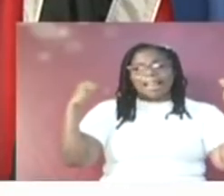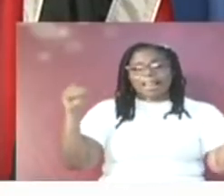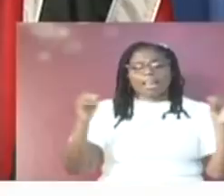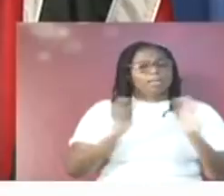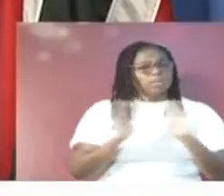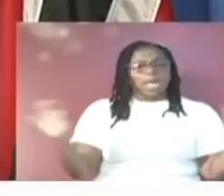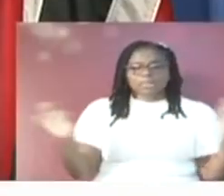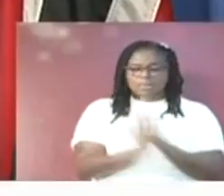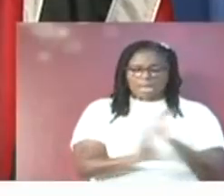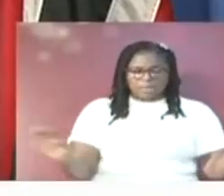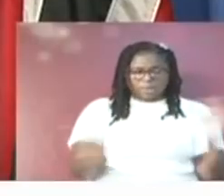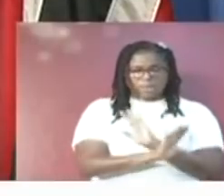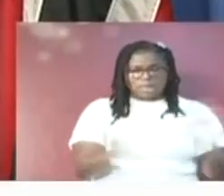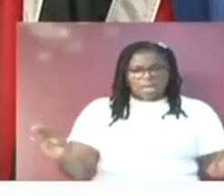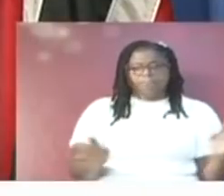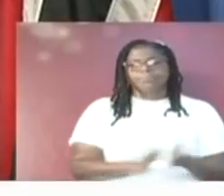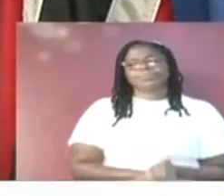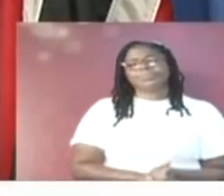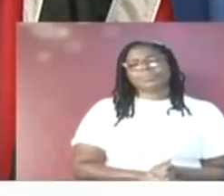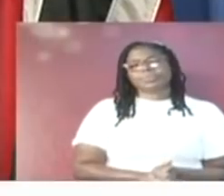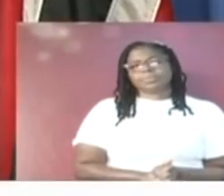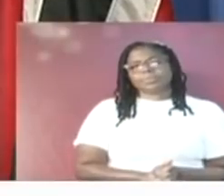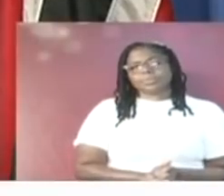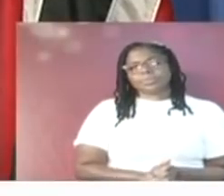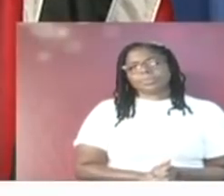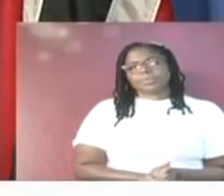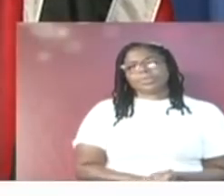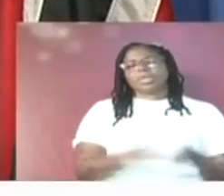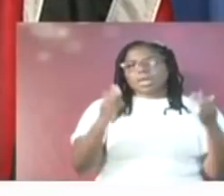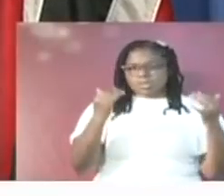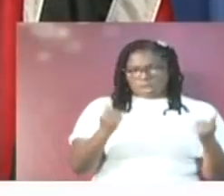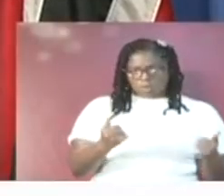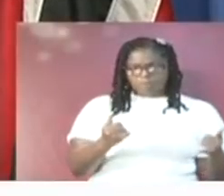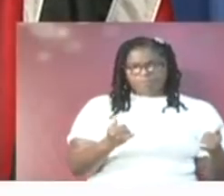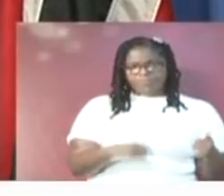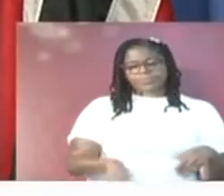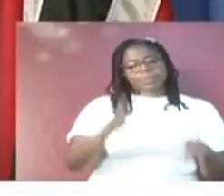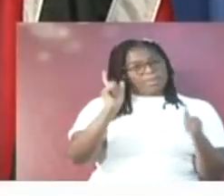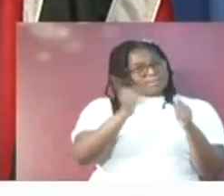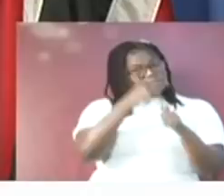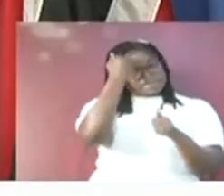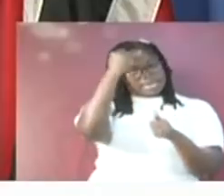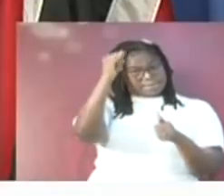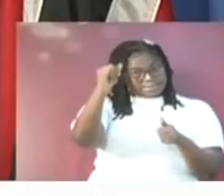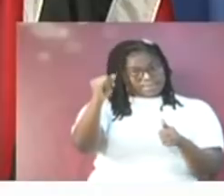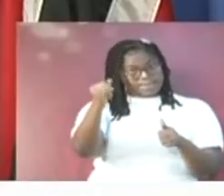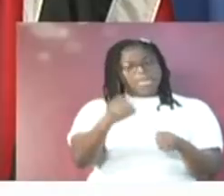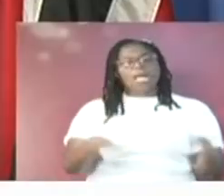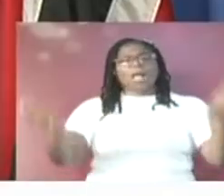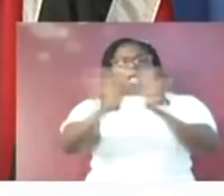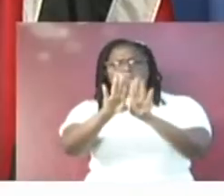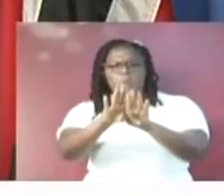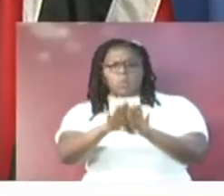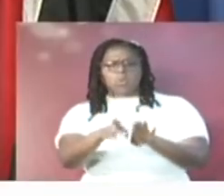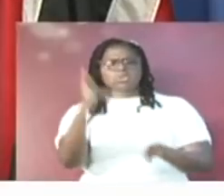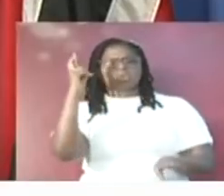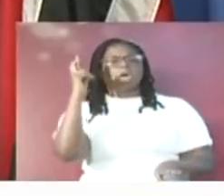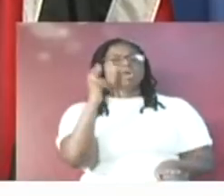You see, the idea behind closing the restaurants and the bars, as I just explained, I must